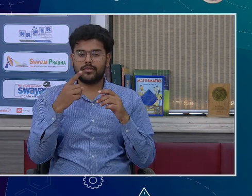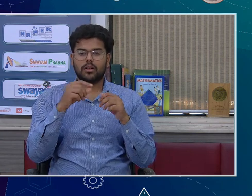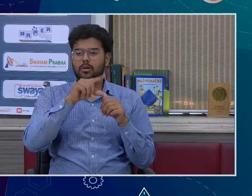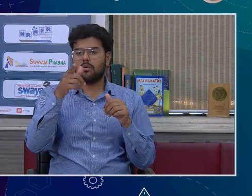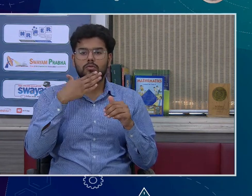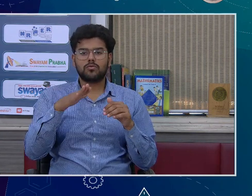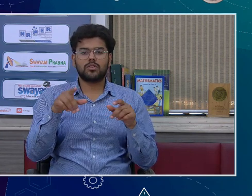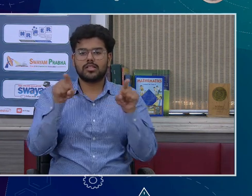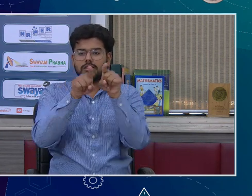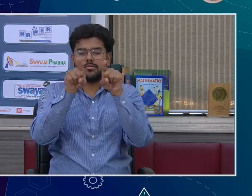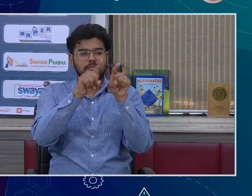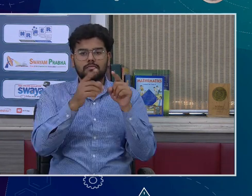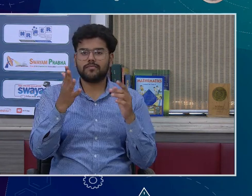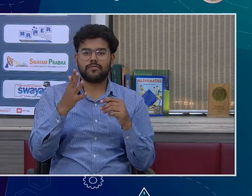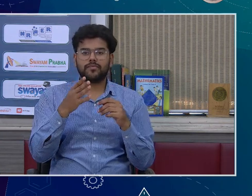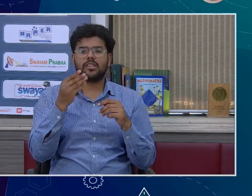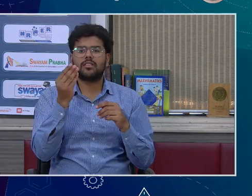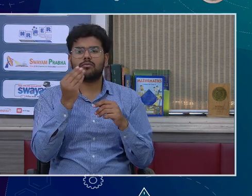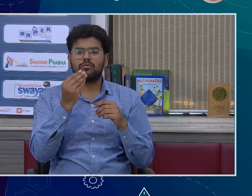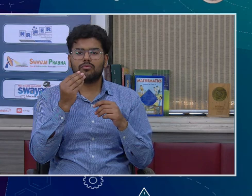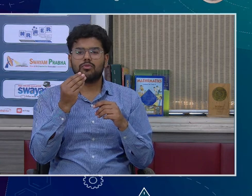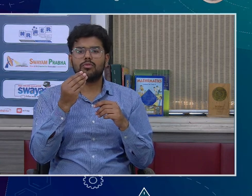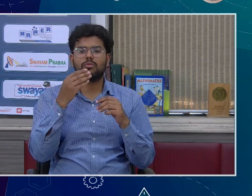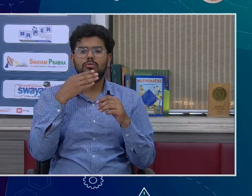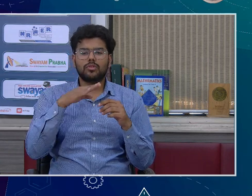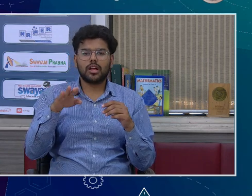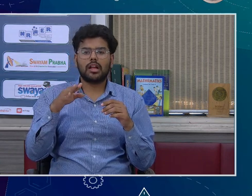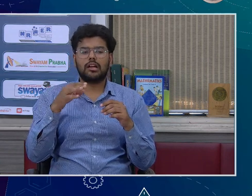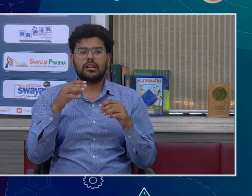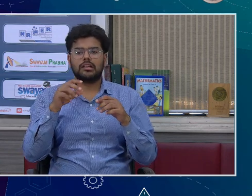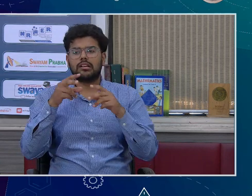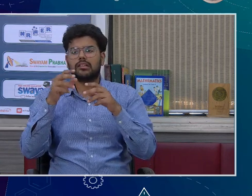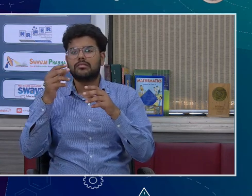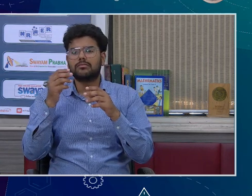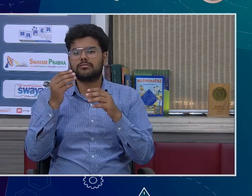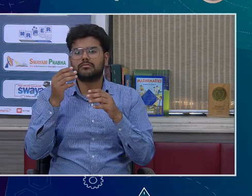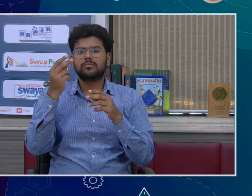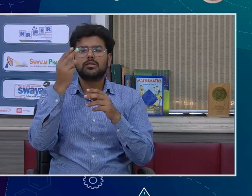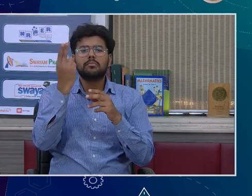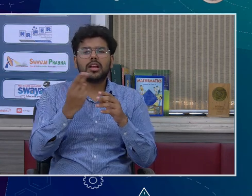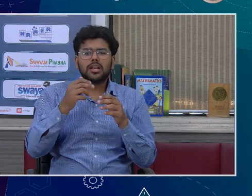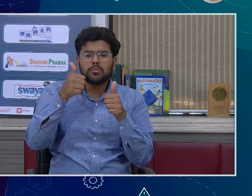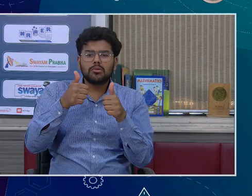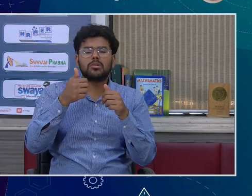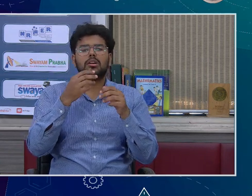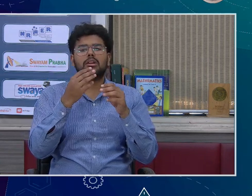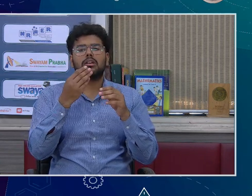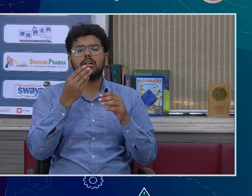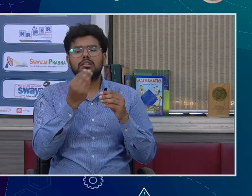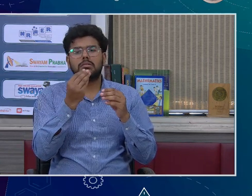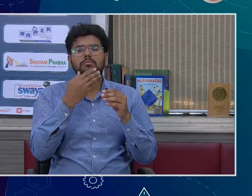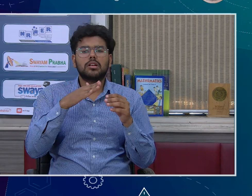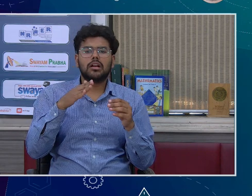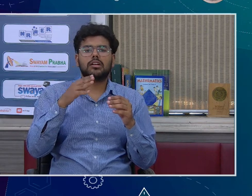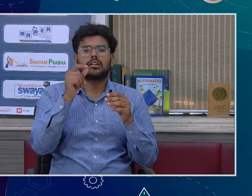some child would be good in something, some child would be good in some other activity. Some child would be good at painting, some mm-hmm. child would be good at speaking, some child